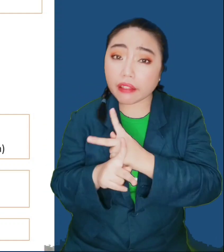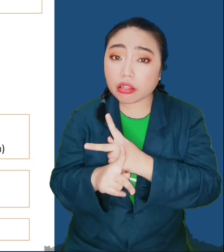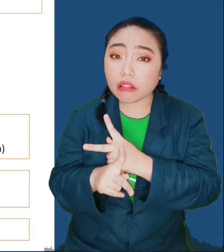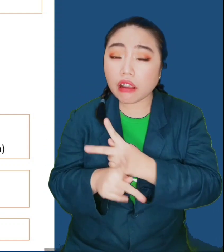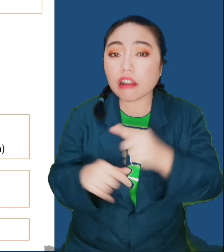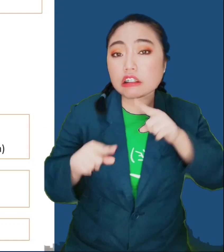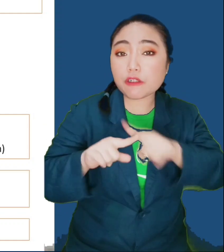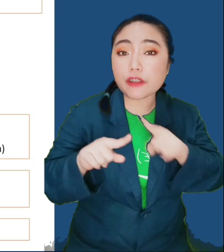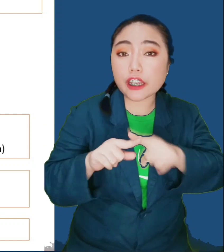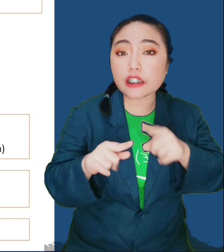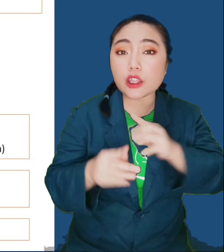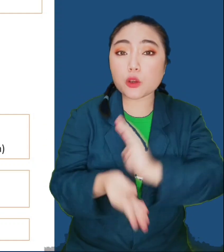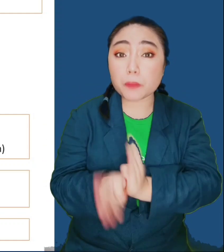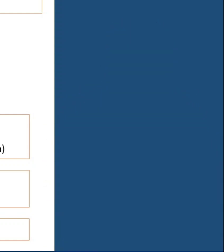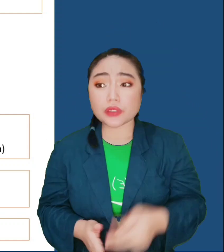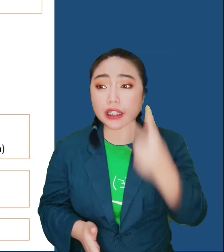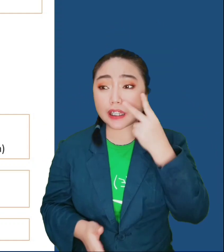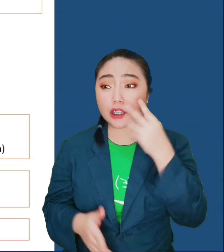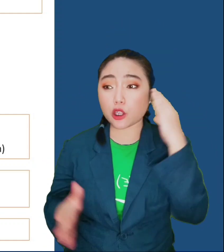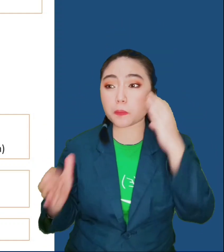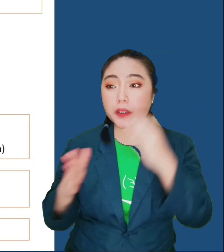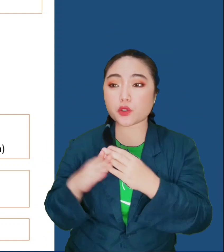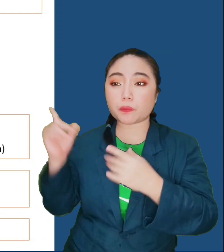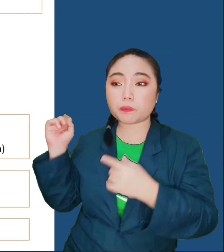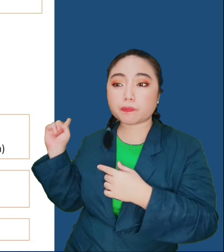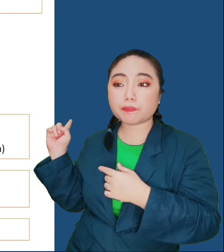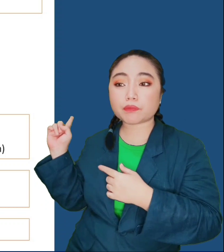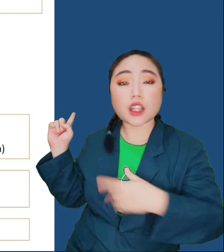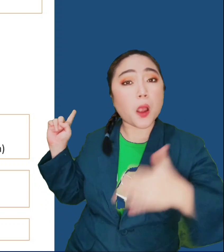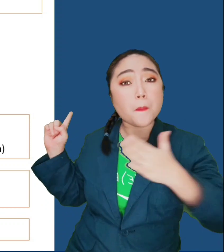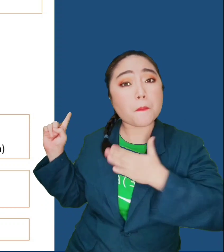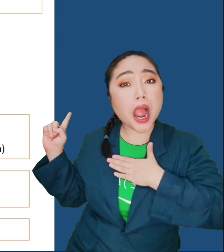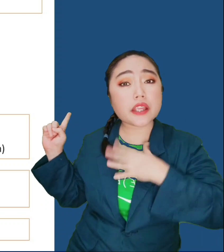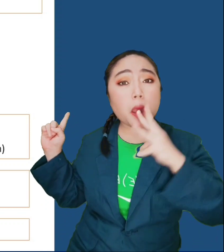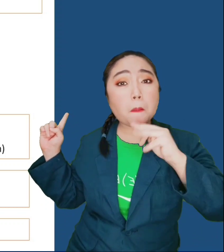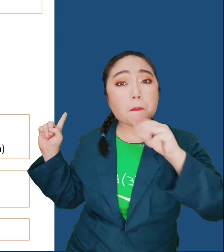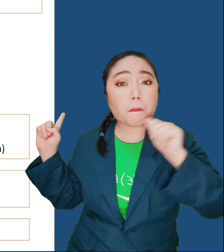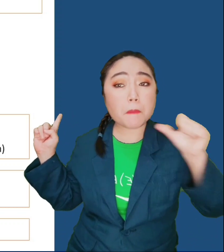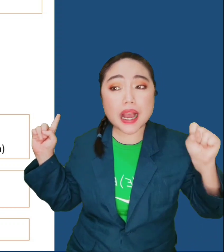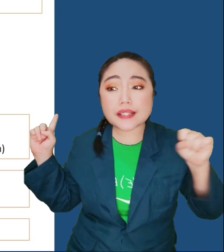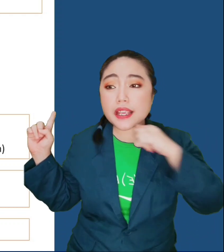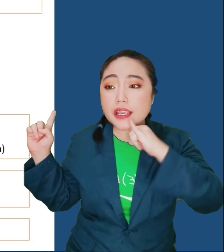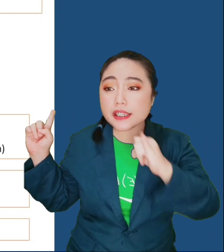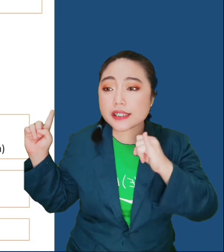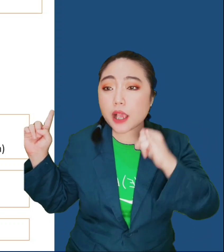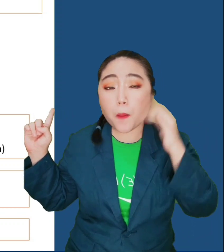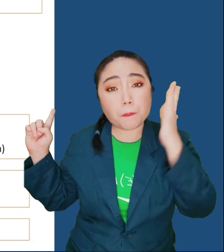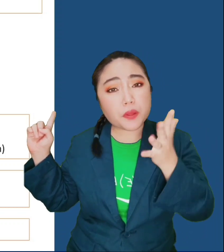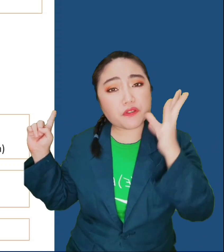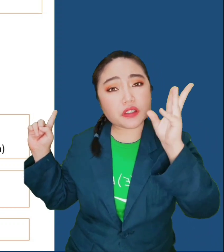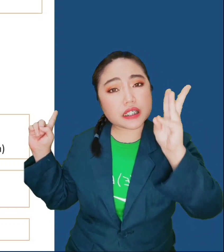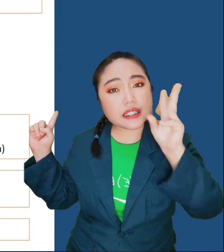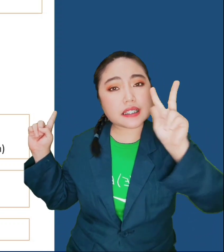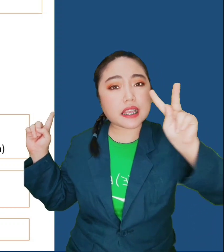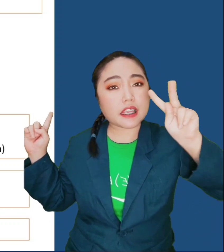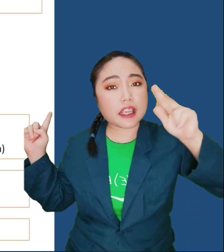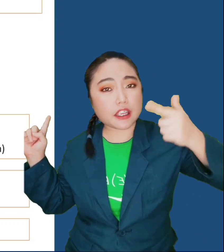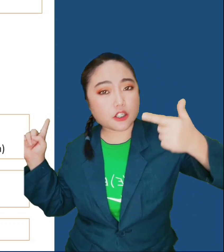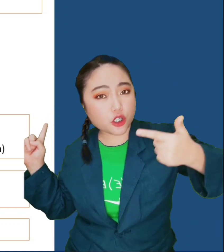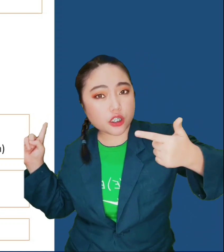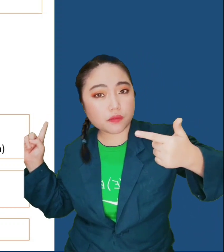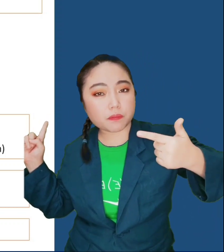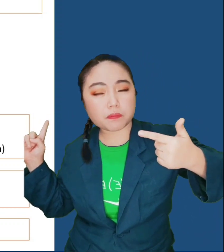And the mass is the same all over the earth. But if you go to other planets, it's different. Look at the